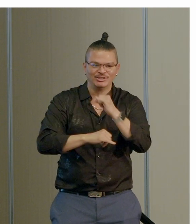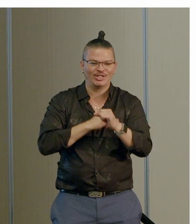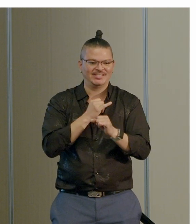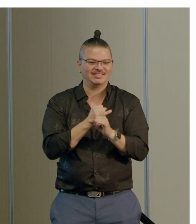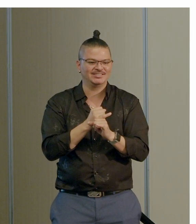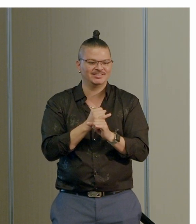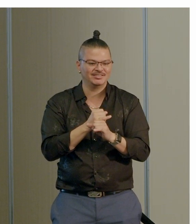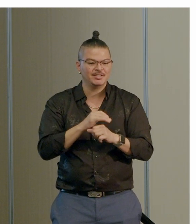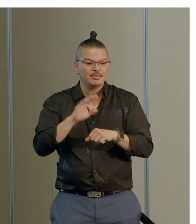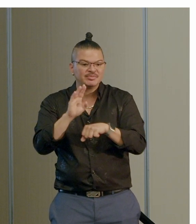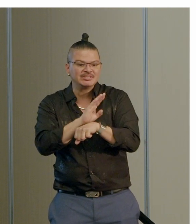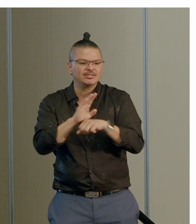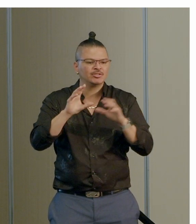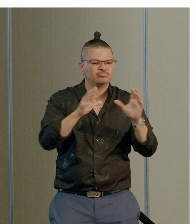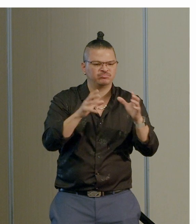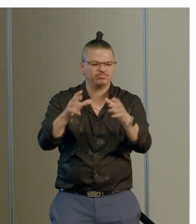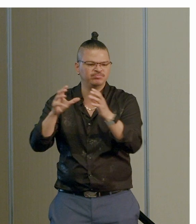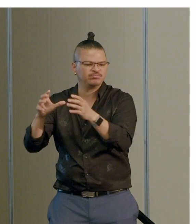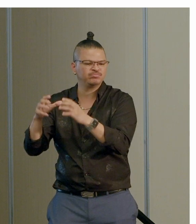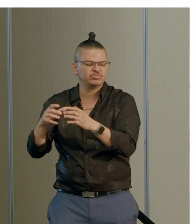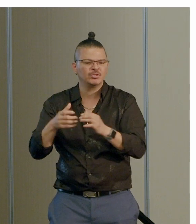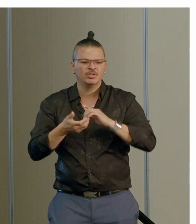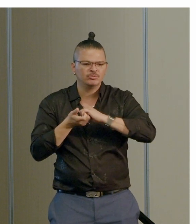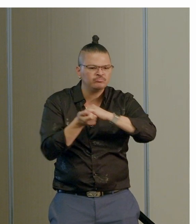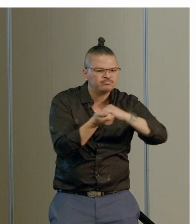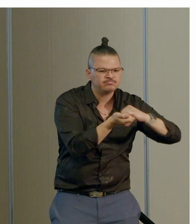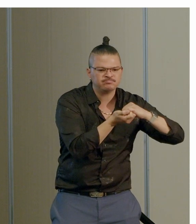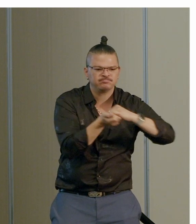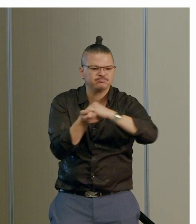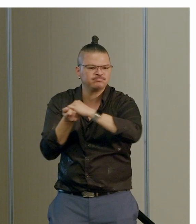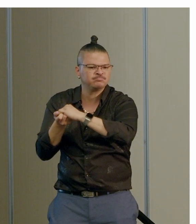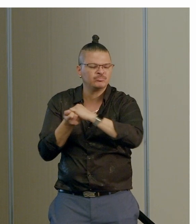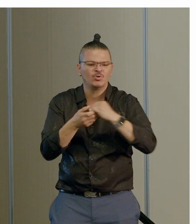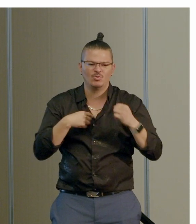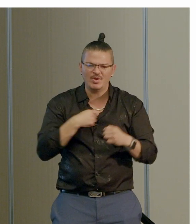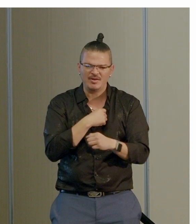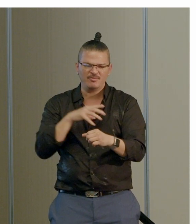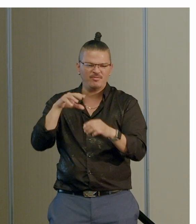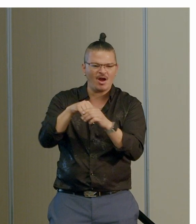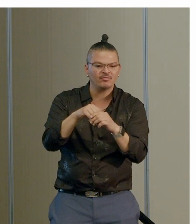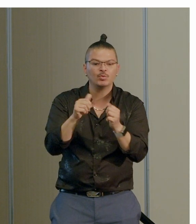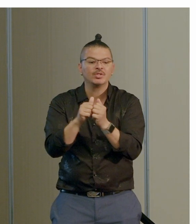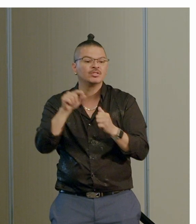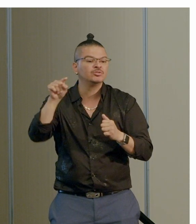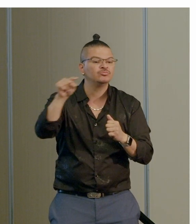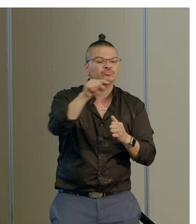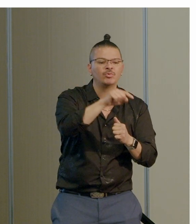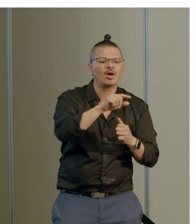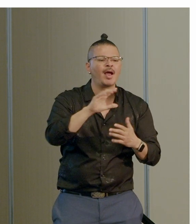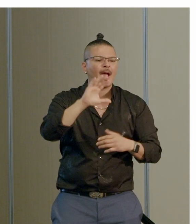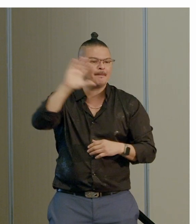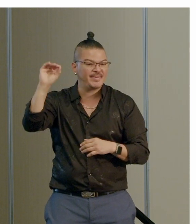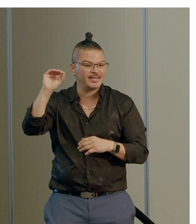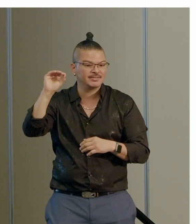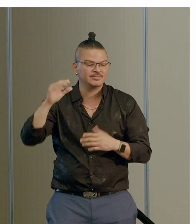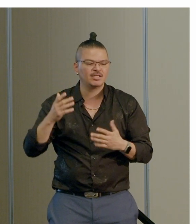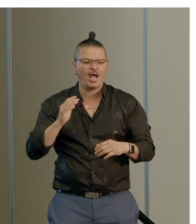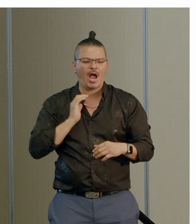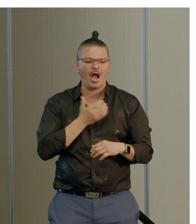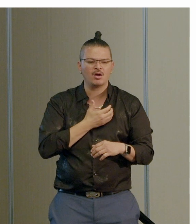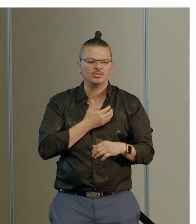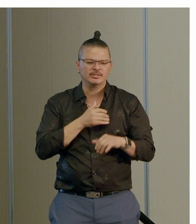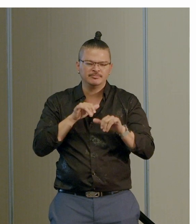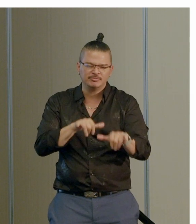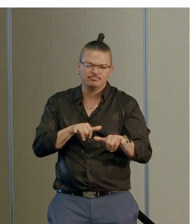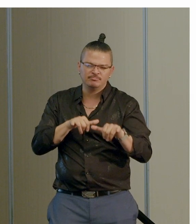consortiums and groups where we're talking about engaging with particular companies. And the more consistent our message can be